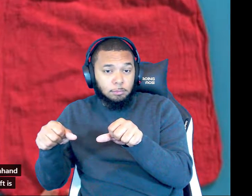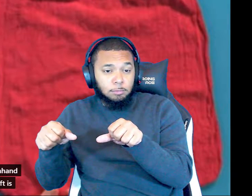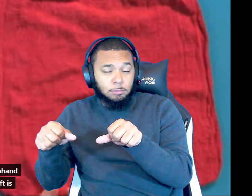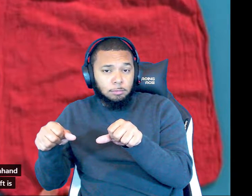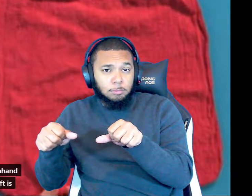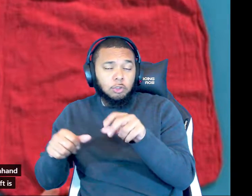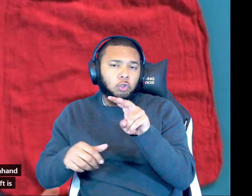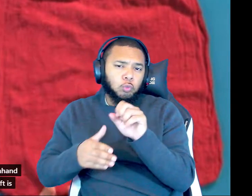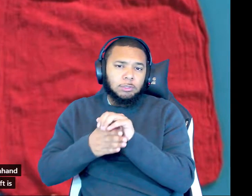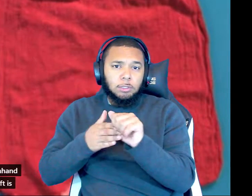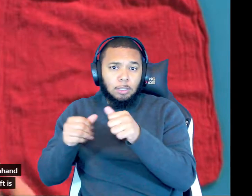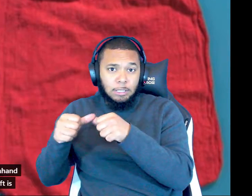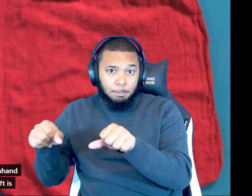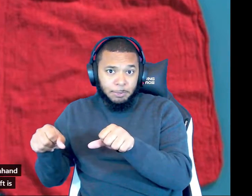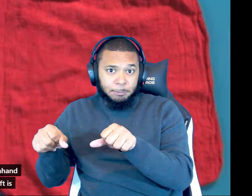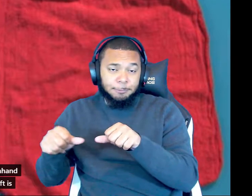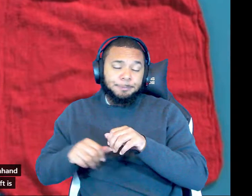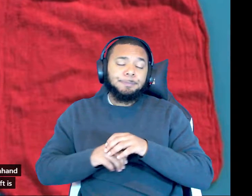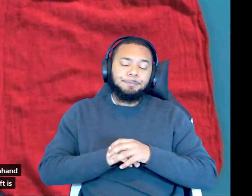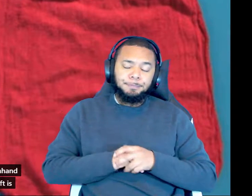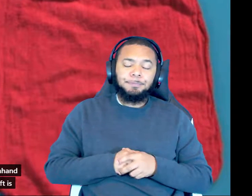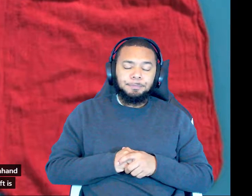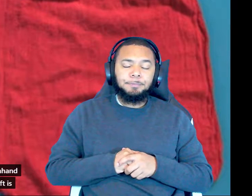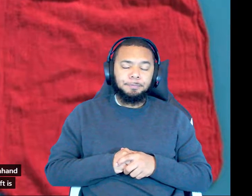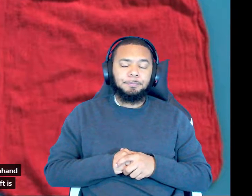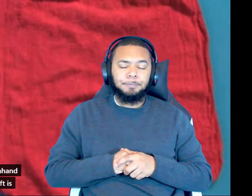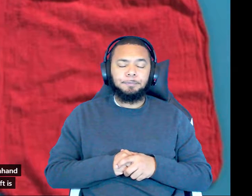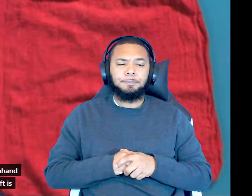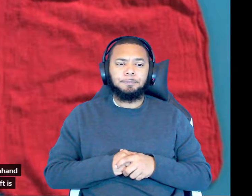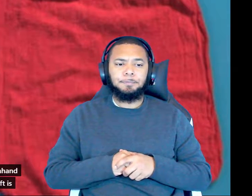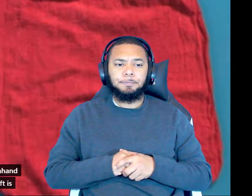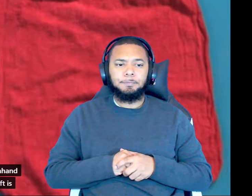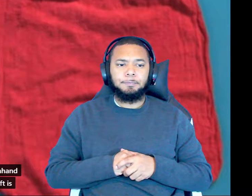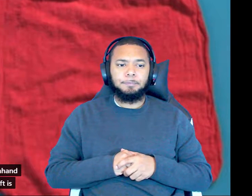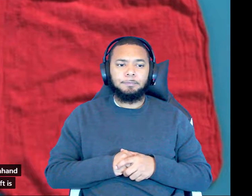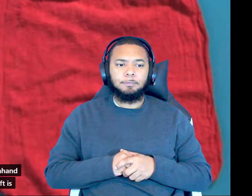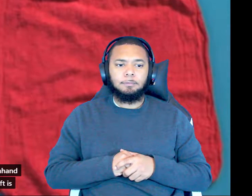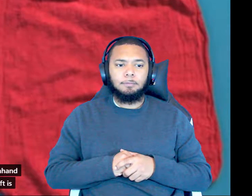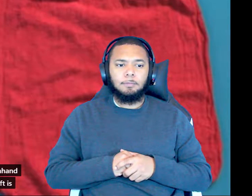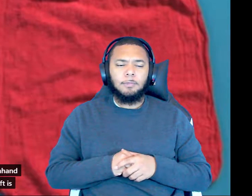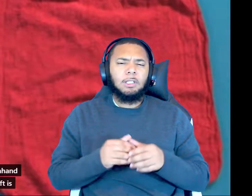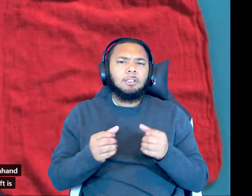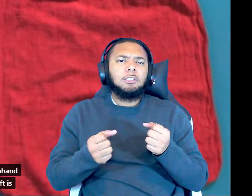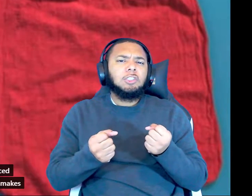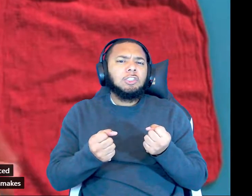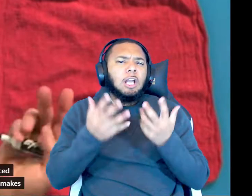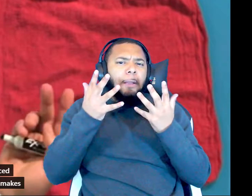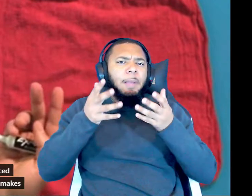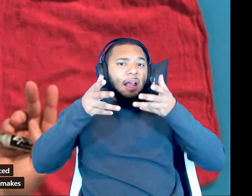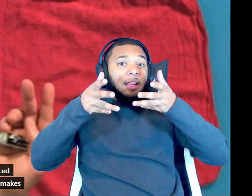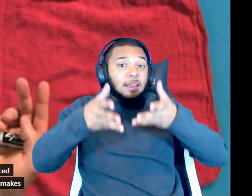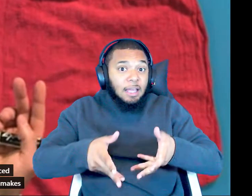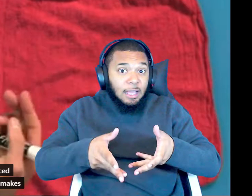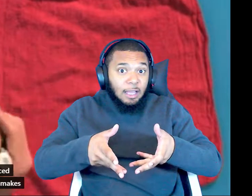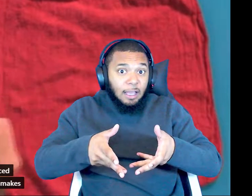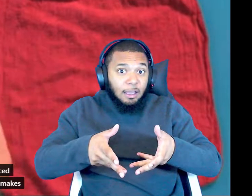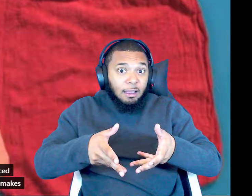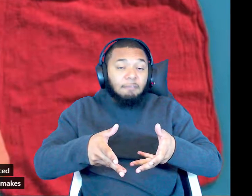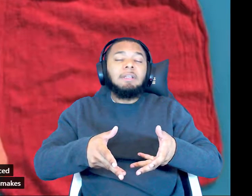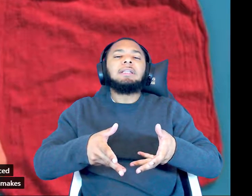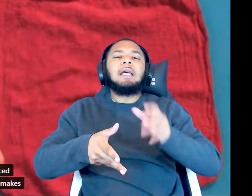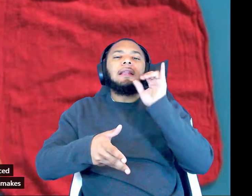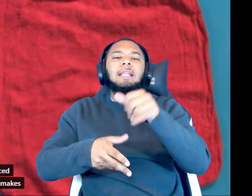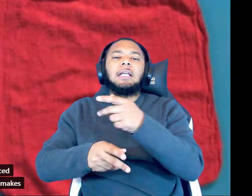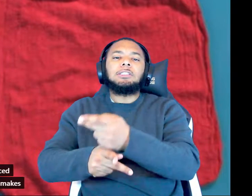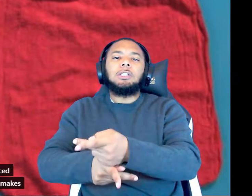that you had on cash on hand to pay down. So how much is left is how much is going to be financed on